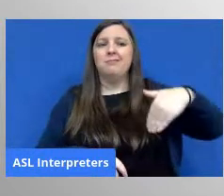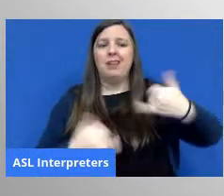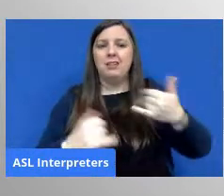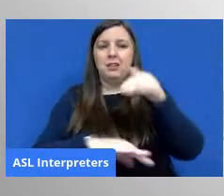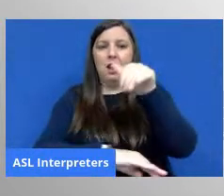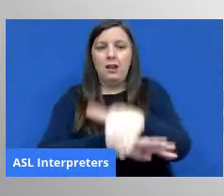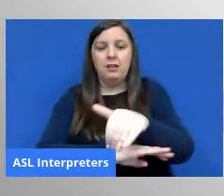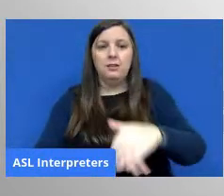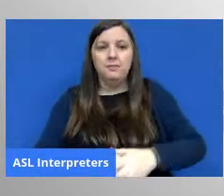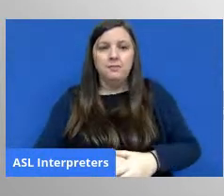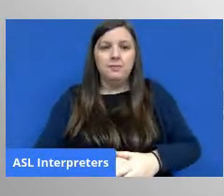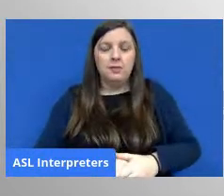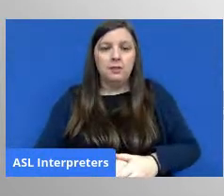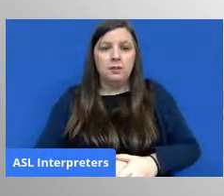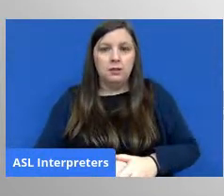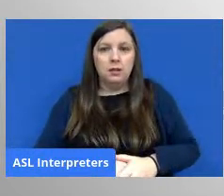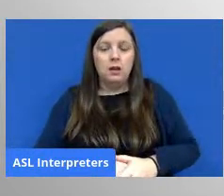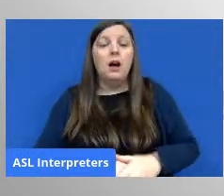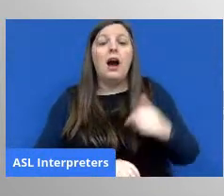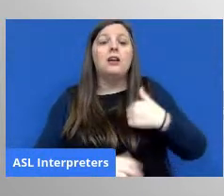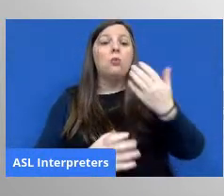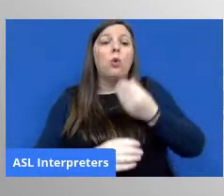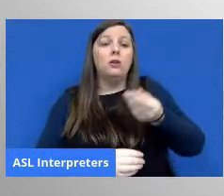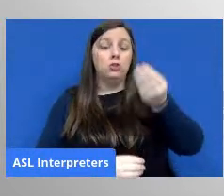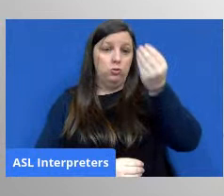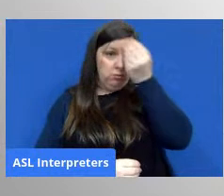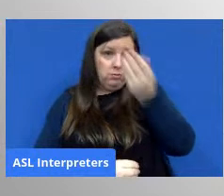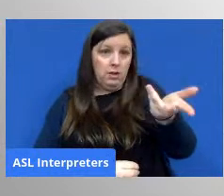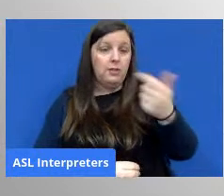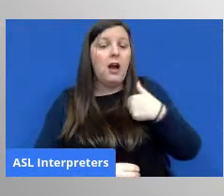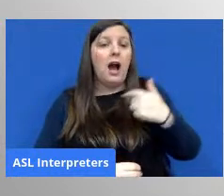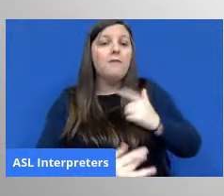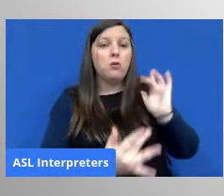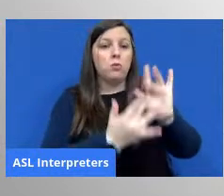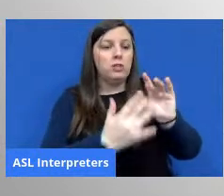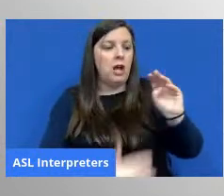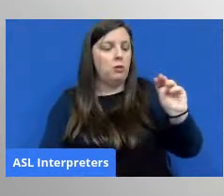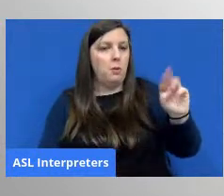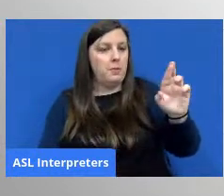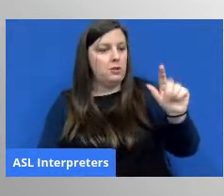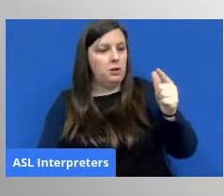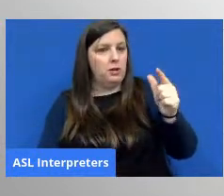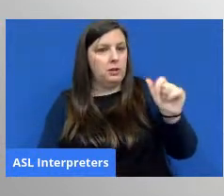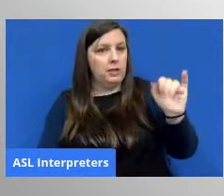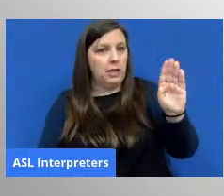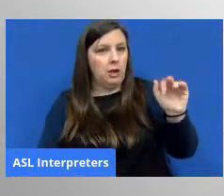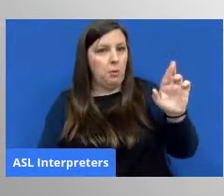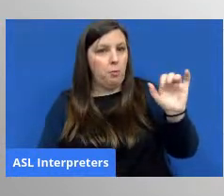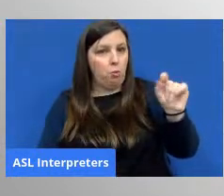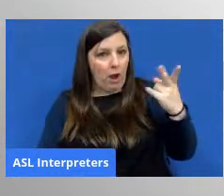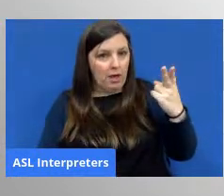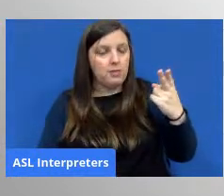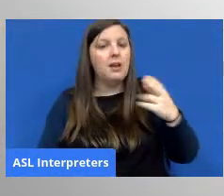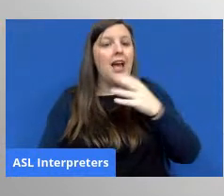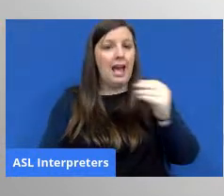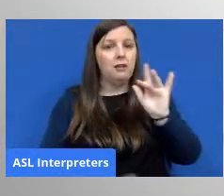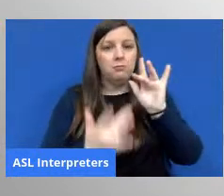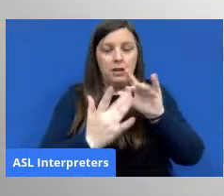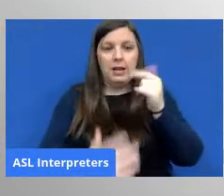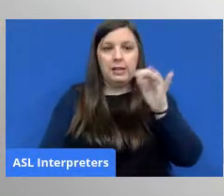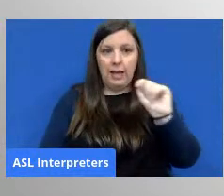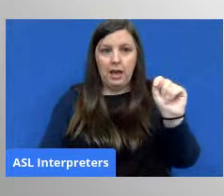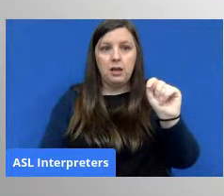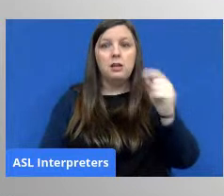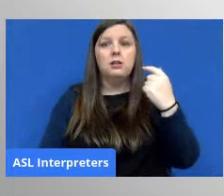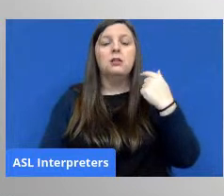say that I had reached out to Mr. Gilbert and also to you so that we can move forward as soon as we're